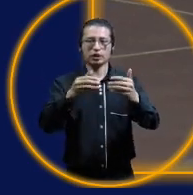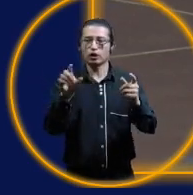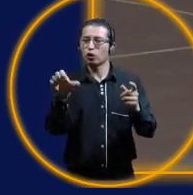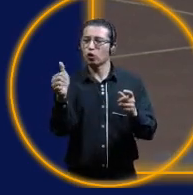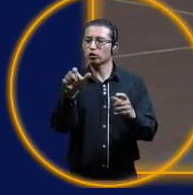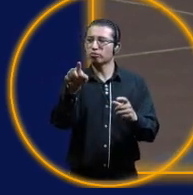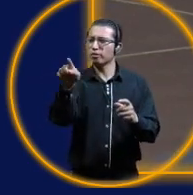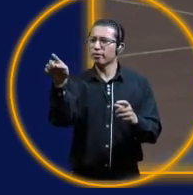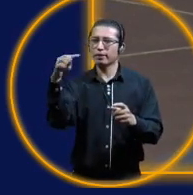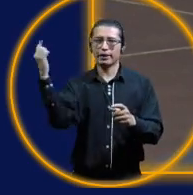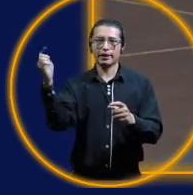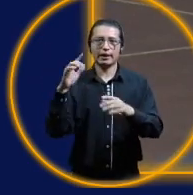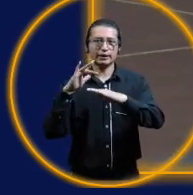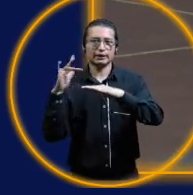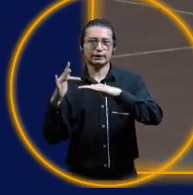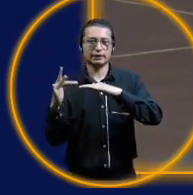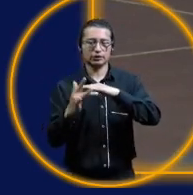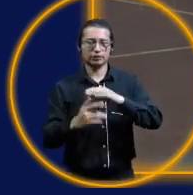like that?